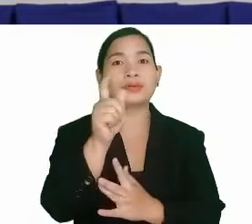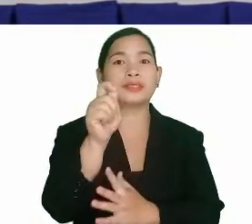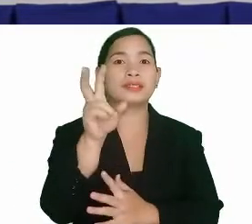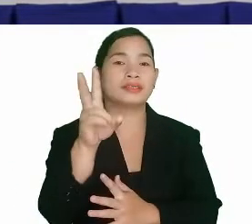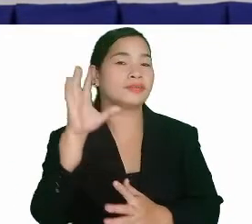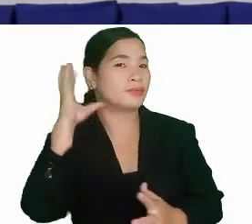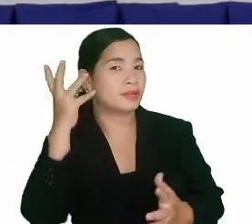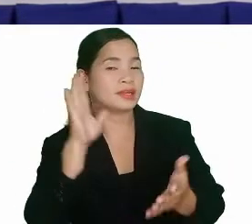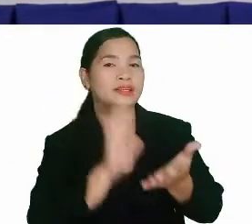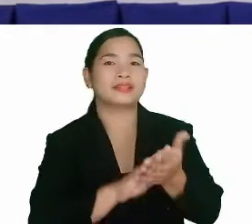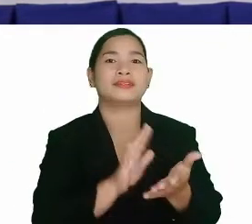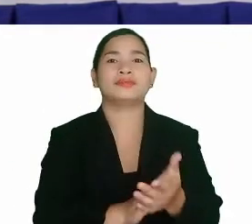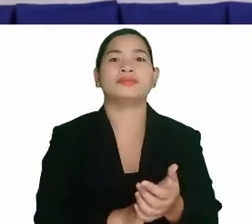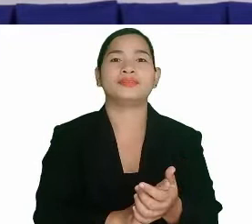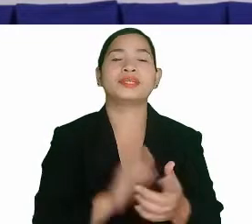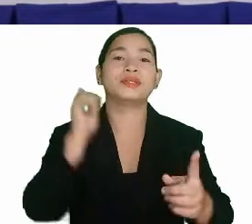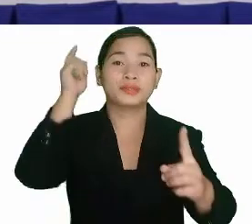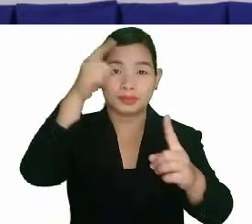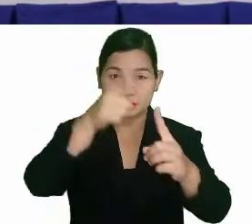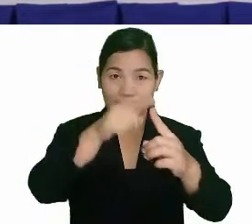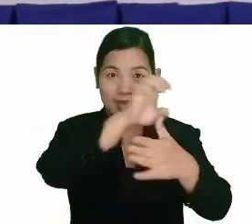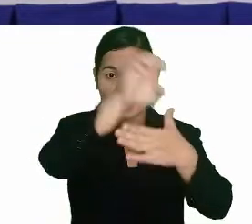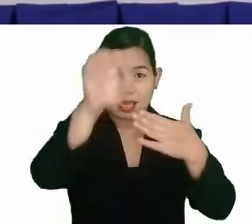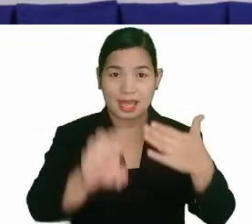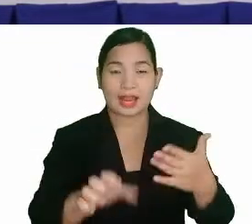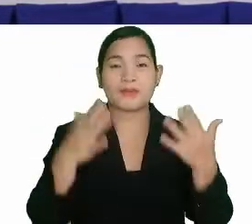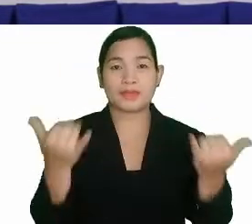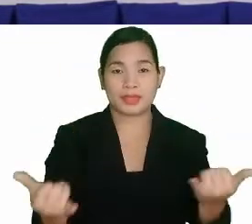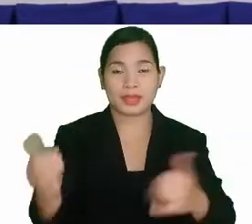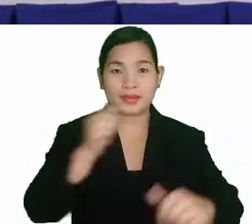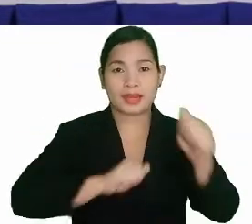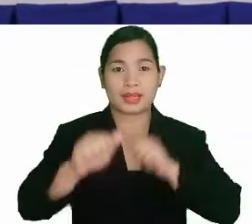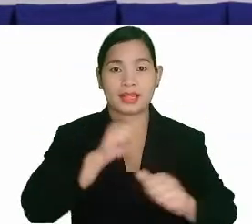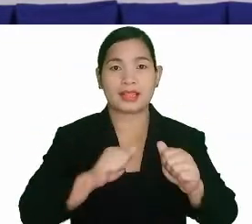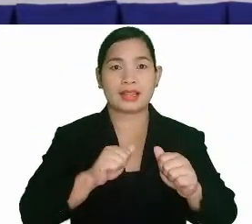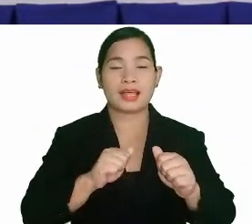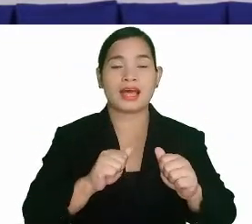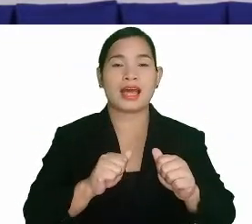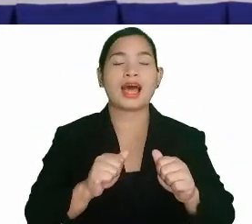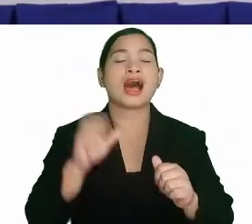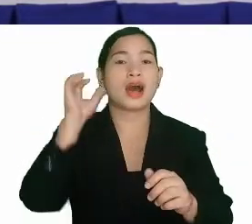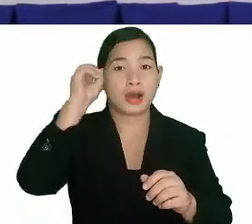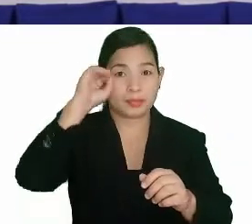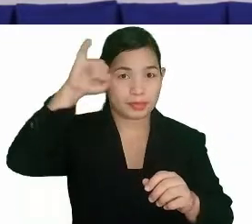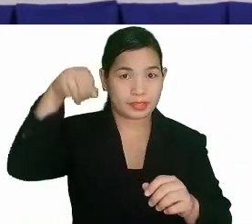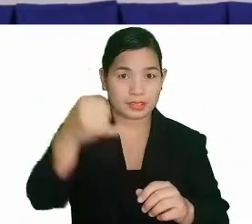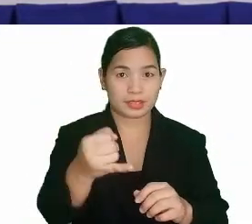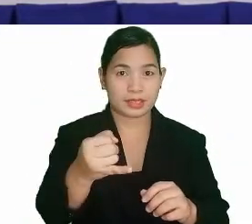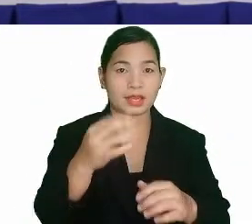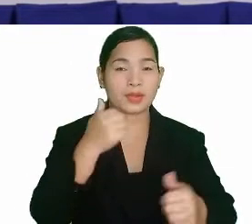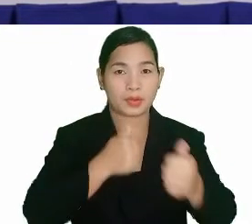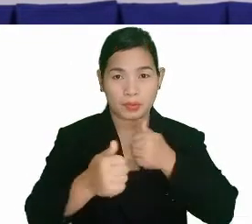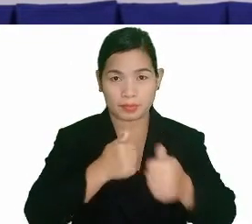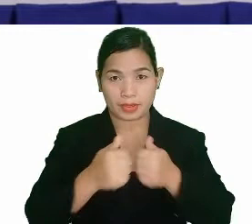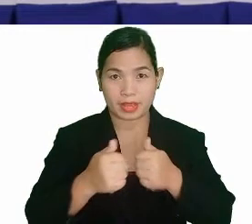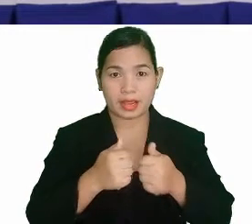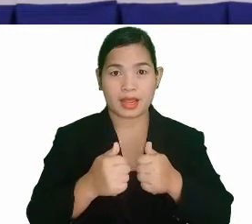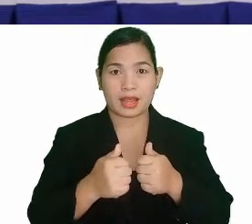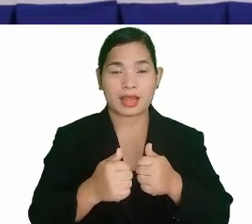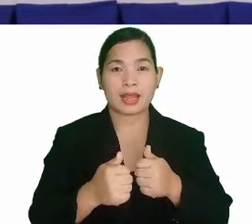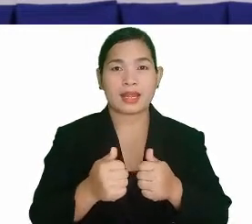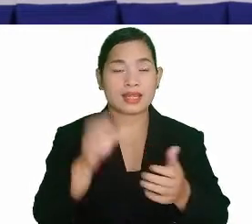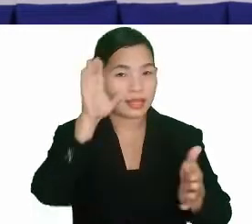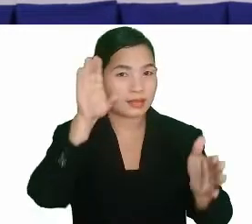Eskwela. Towards the end of our episode, you are expected to compare the image of the